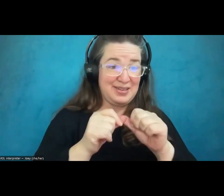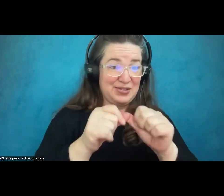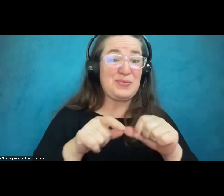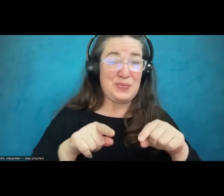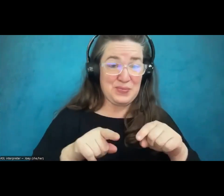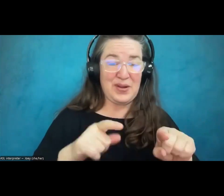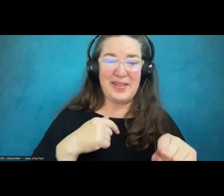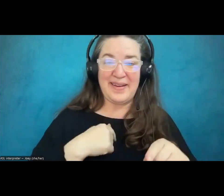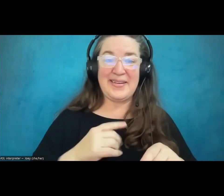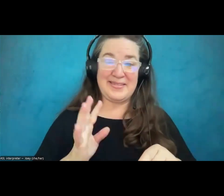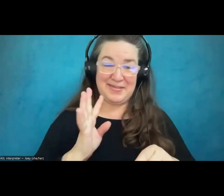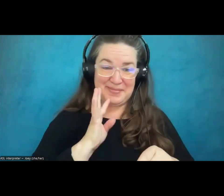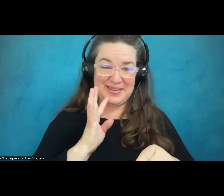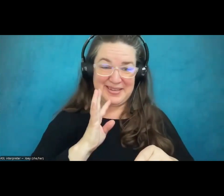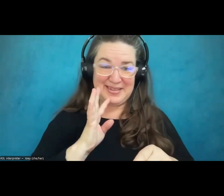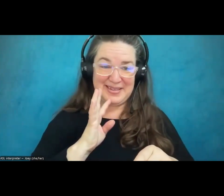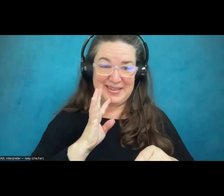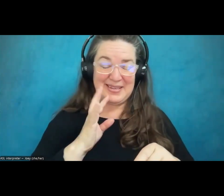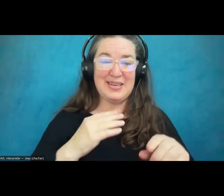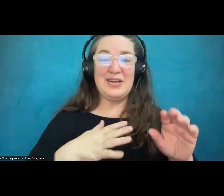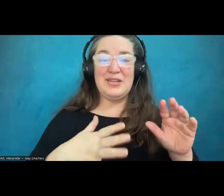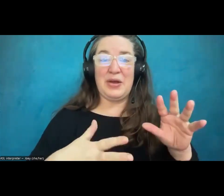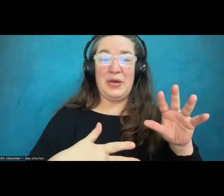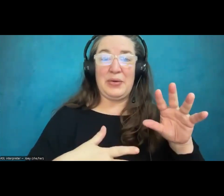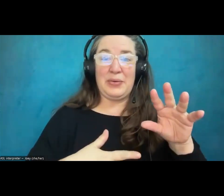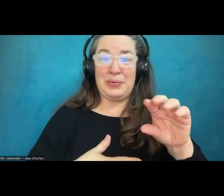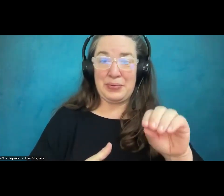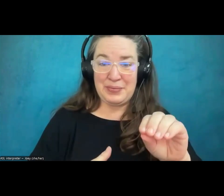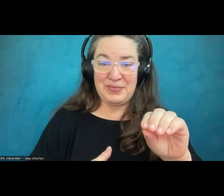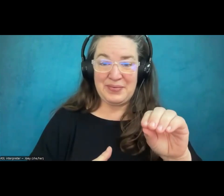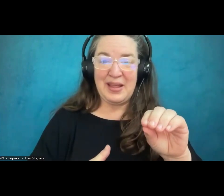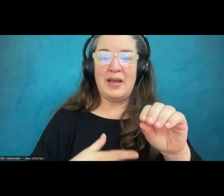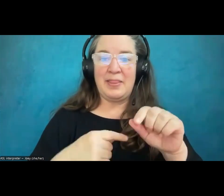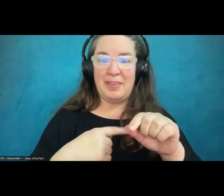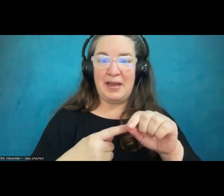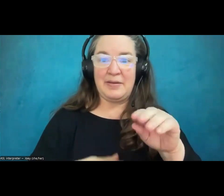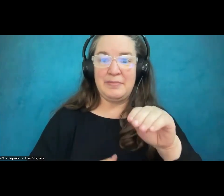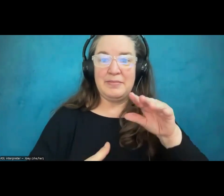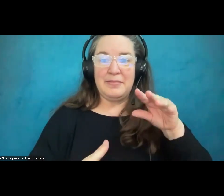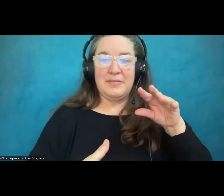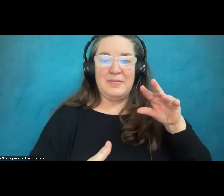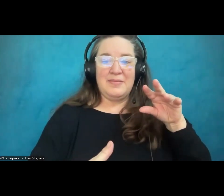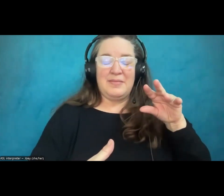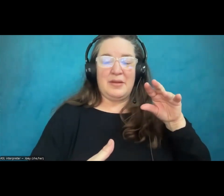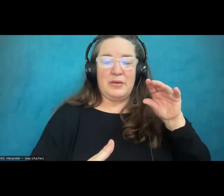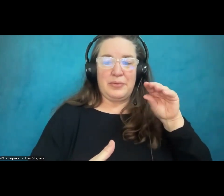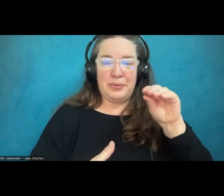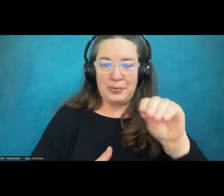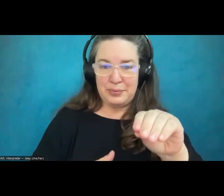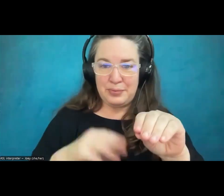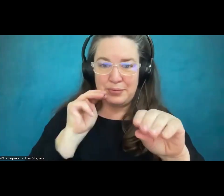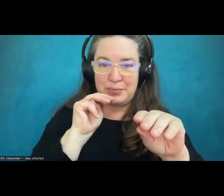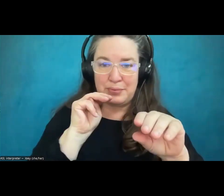when you get to the end, take a breath. Again, don't time it with the person next to you. This is going to be a continuous cycling